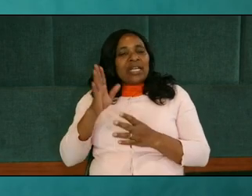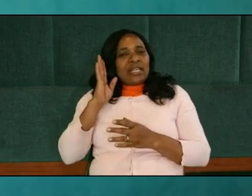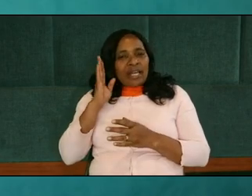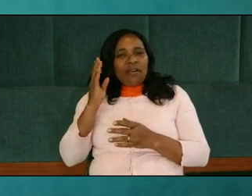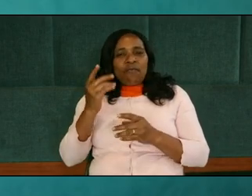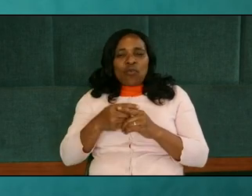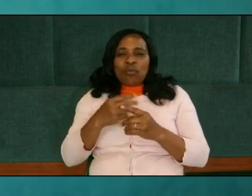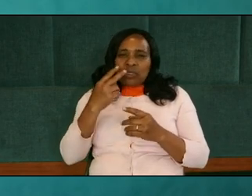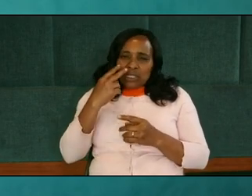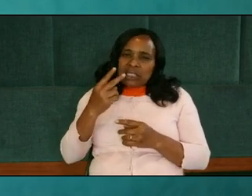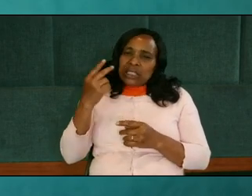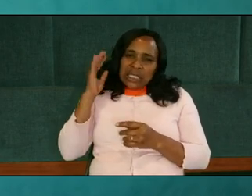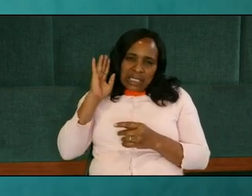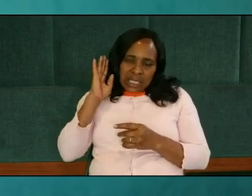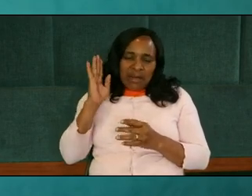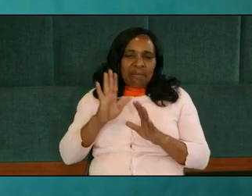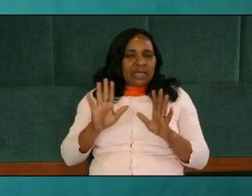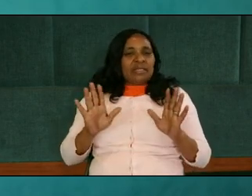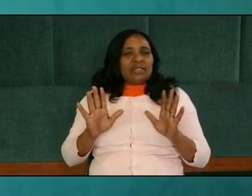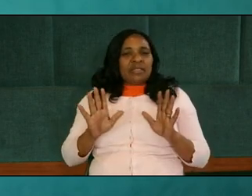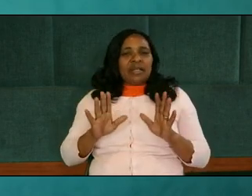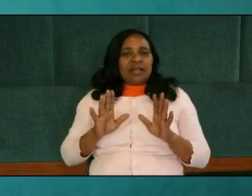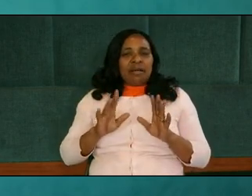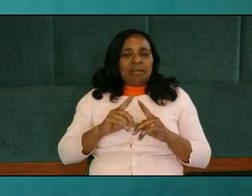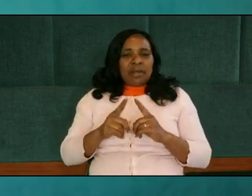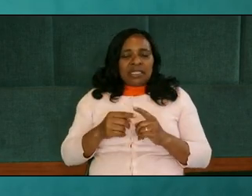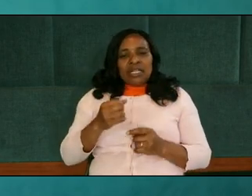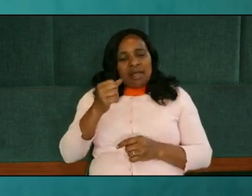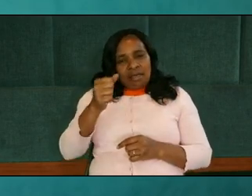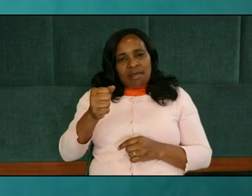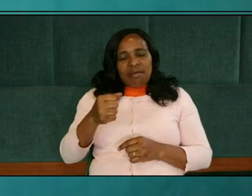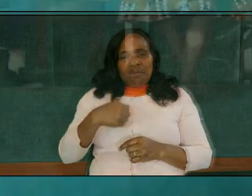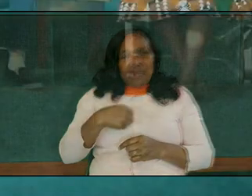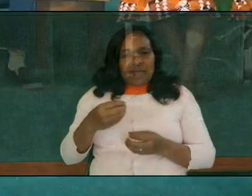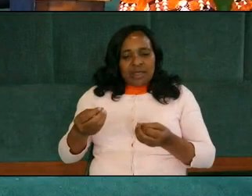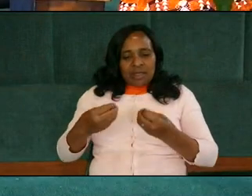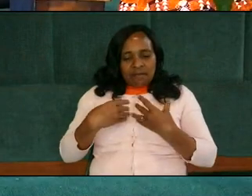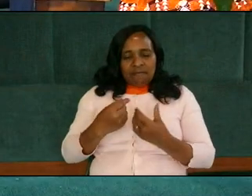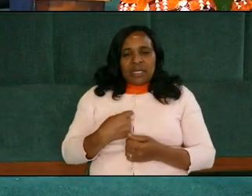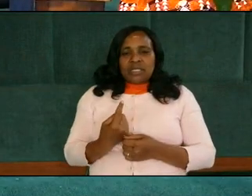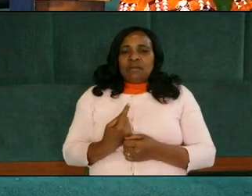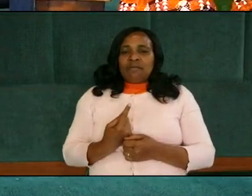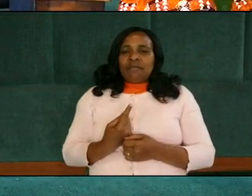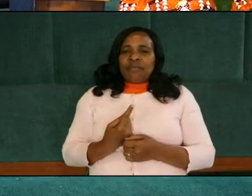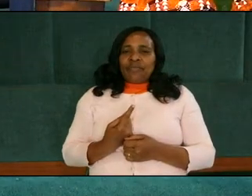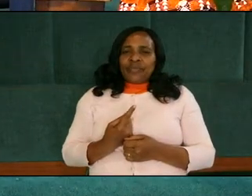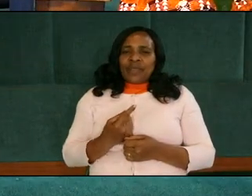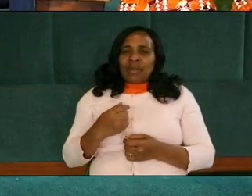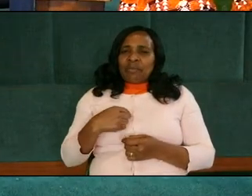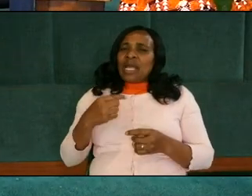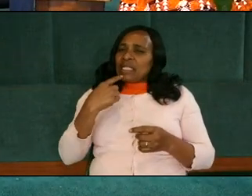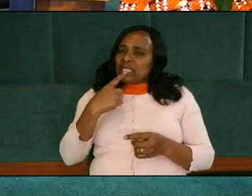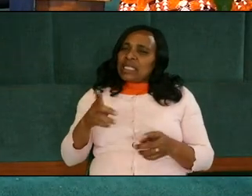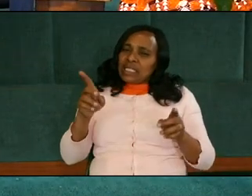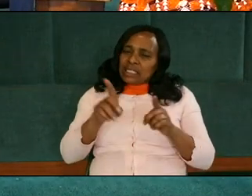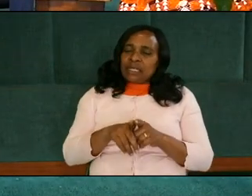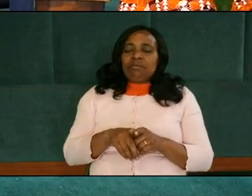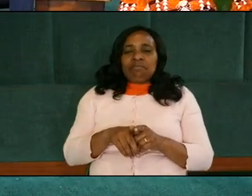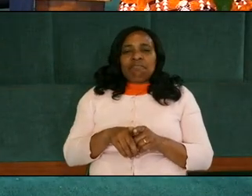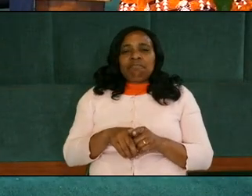from what they see and they hear, they give an A. Yeah. Trajan? I would say the same.